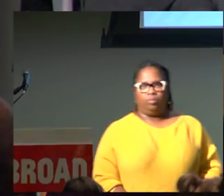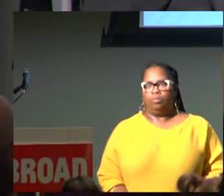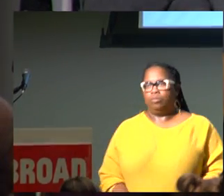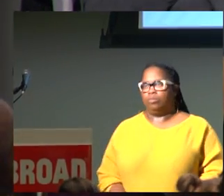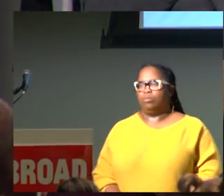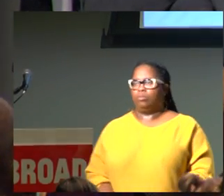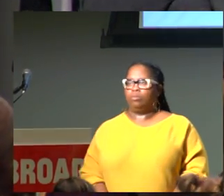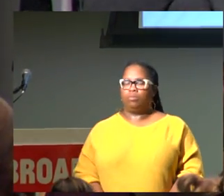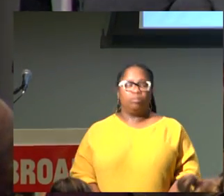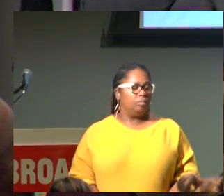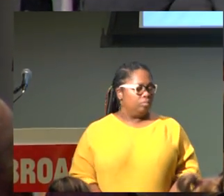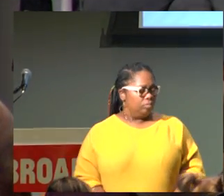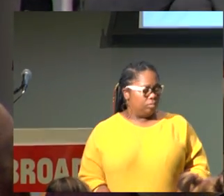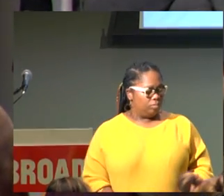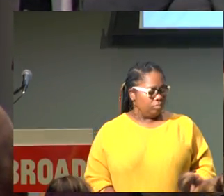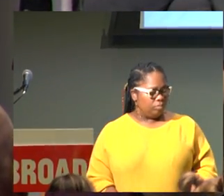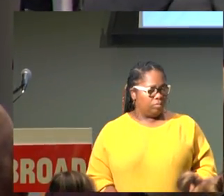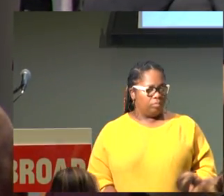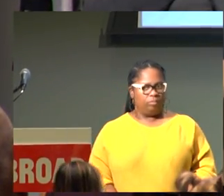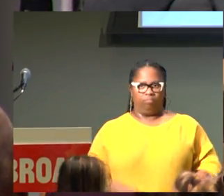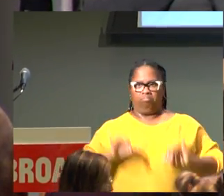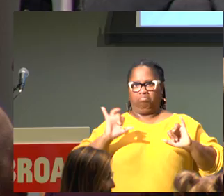So, hey, you can,